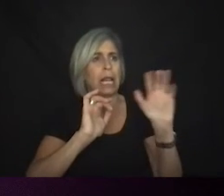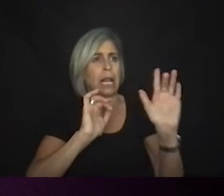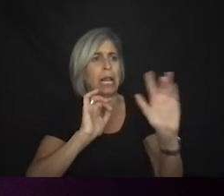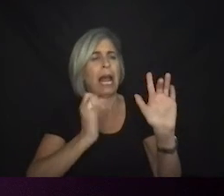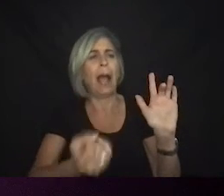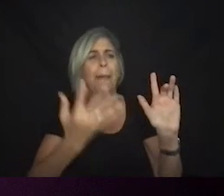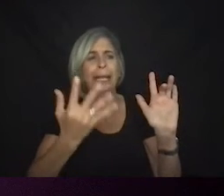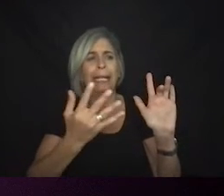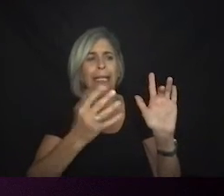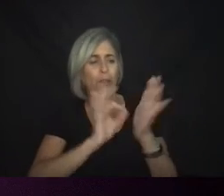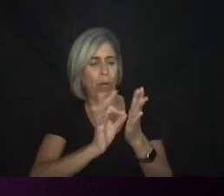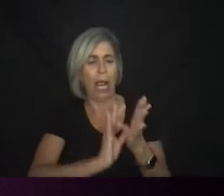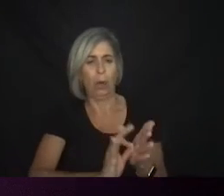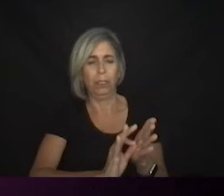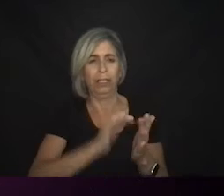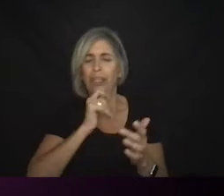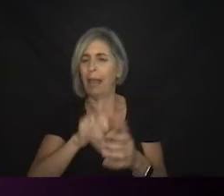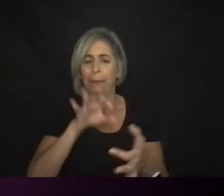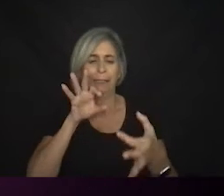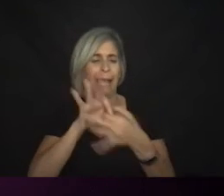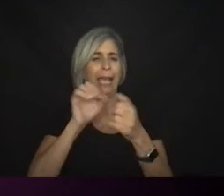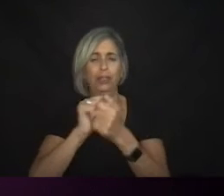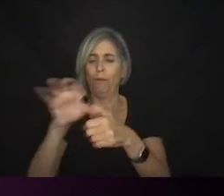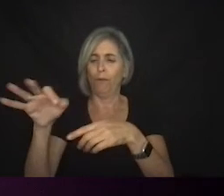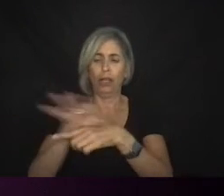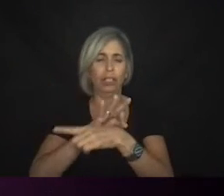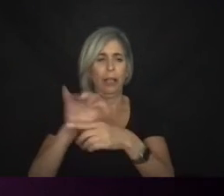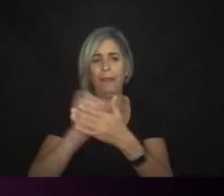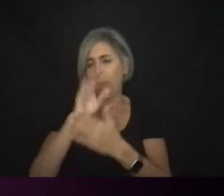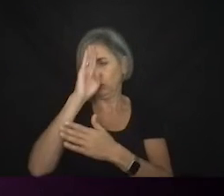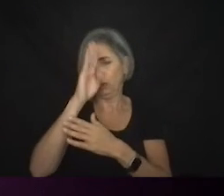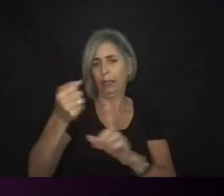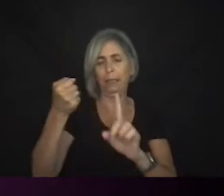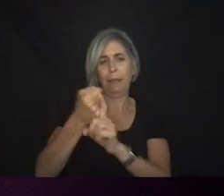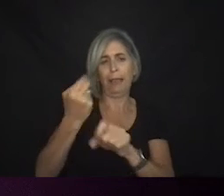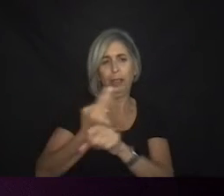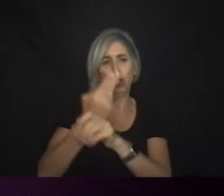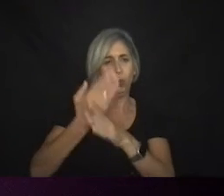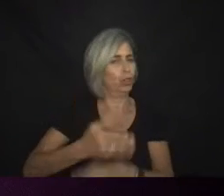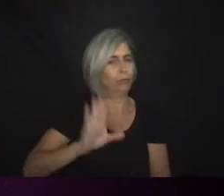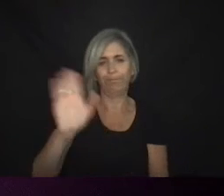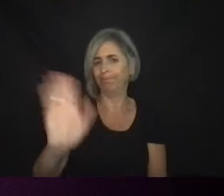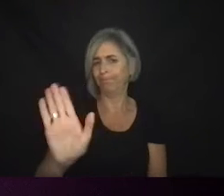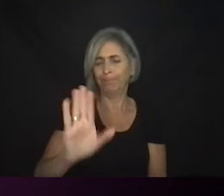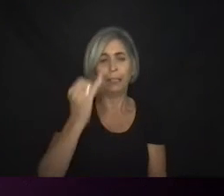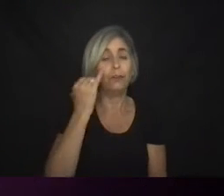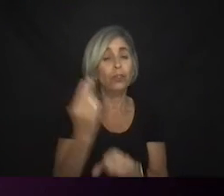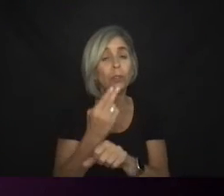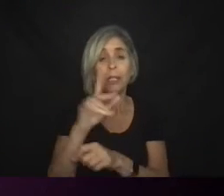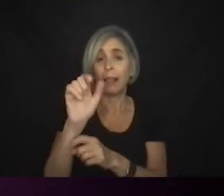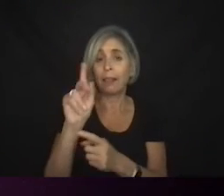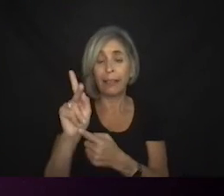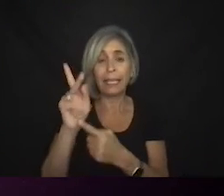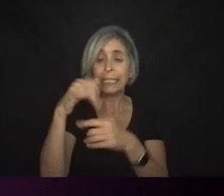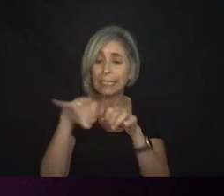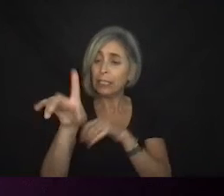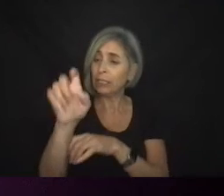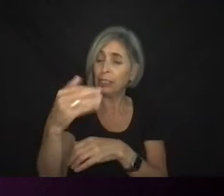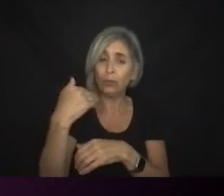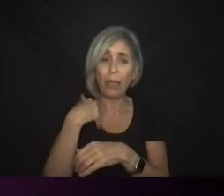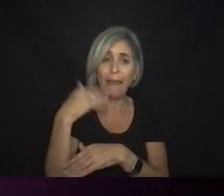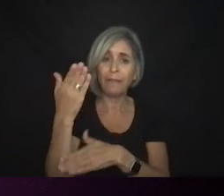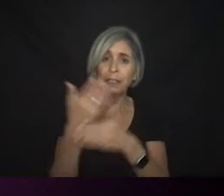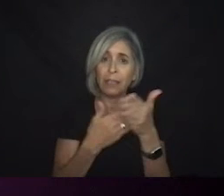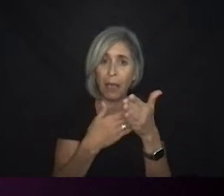never be tied to functionality that's directly going to impact users. If you're using a link, it still needs to have